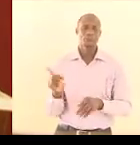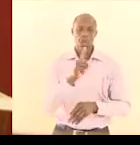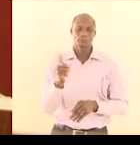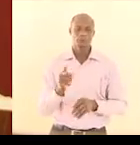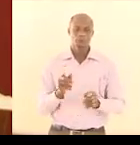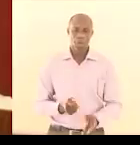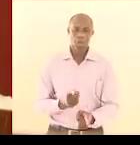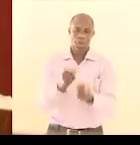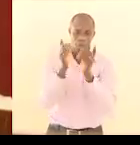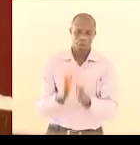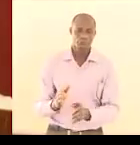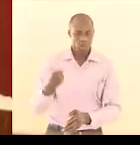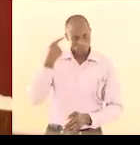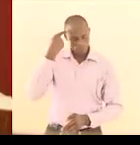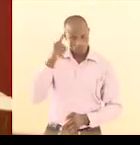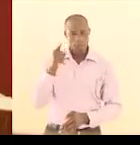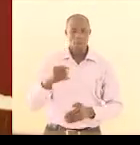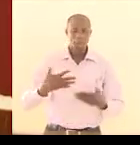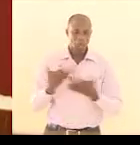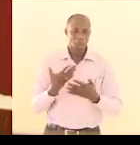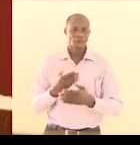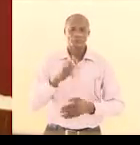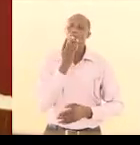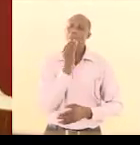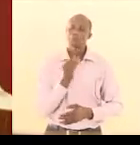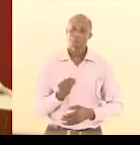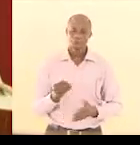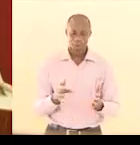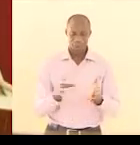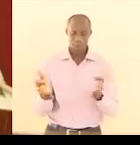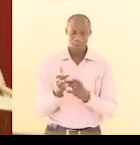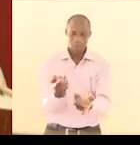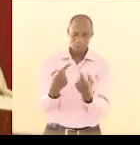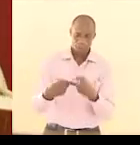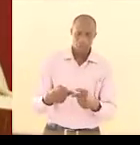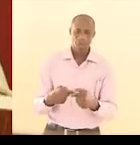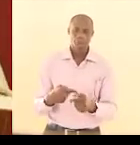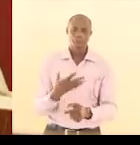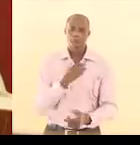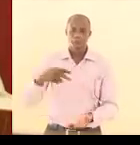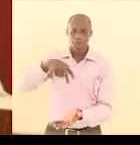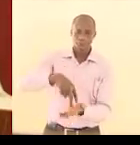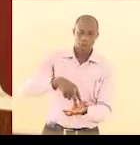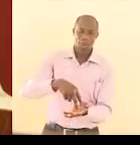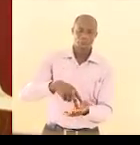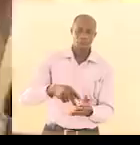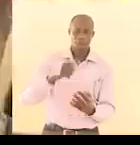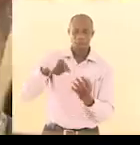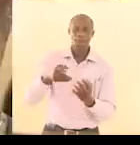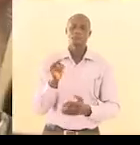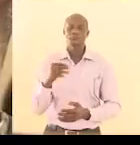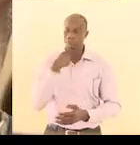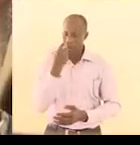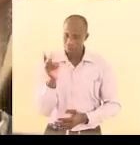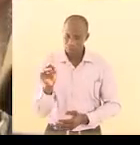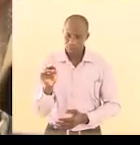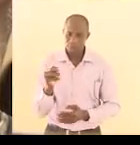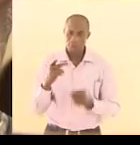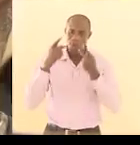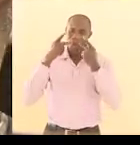shut where the disciples were for fear of the Jews, Jesus came and stood among them and said to